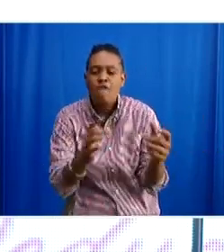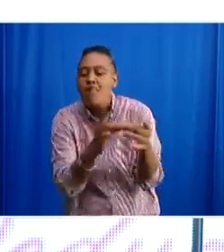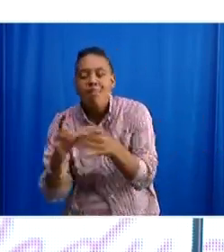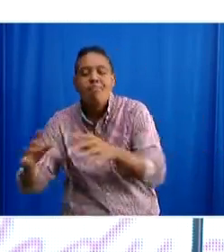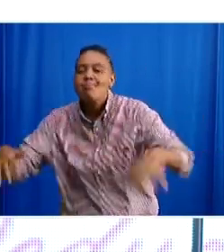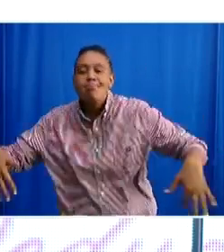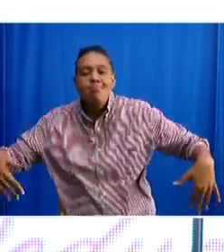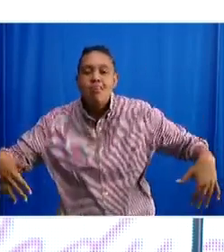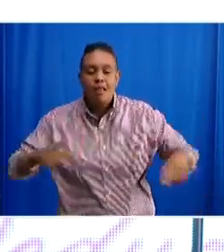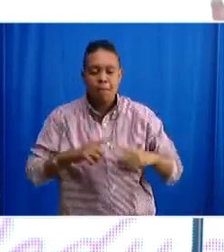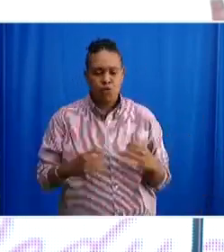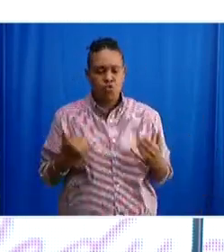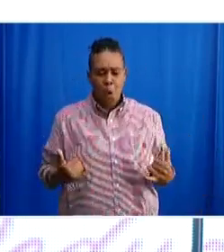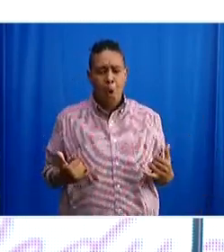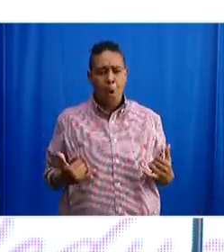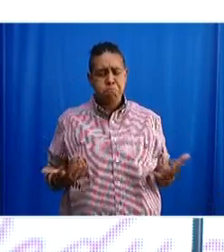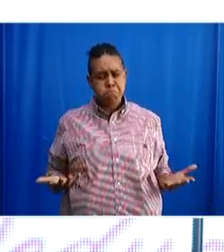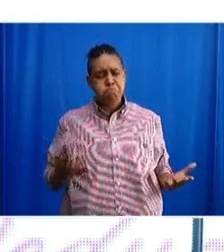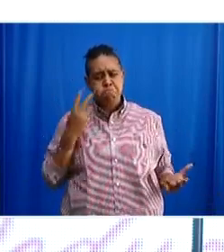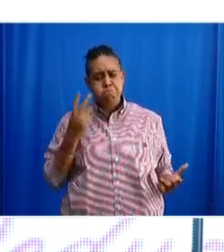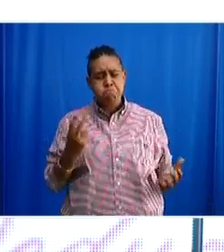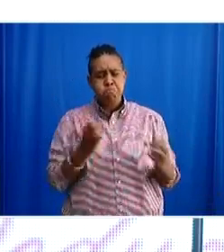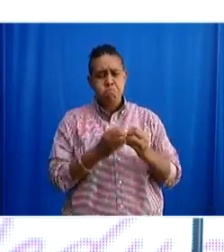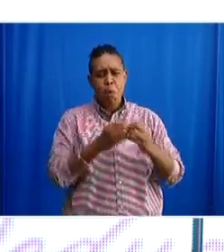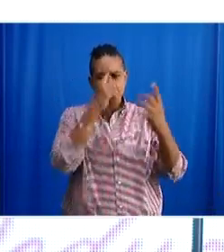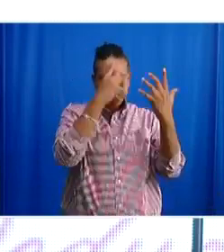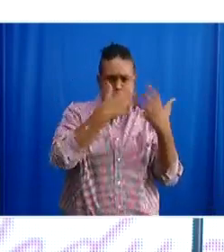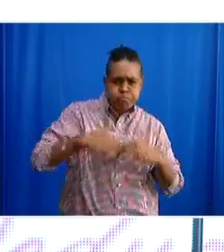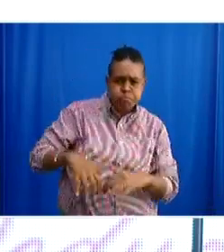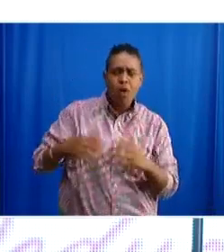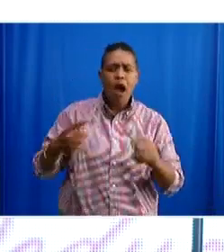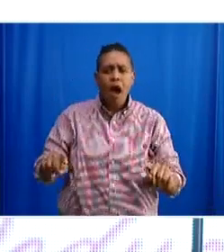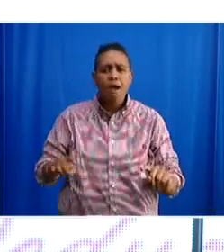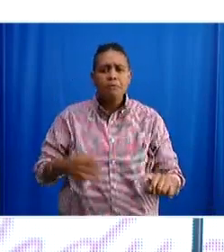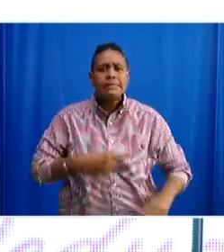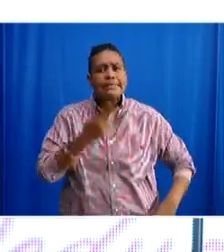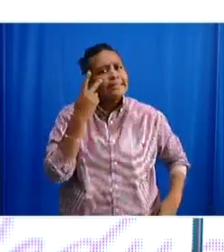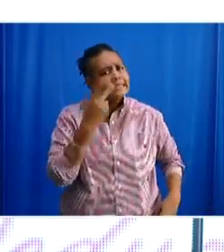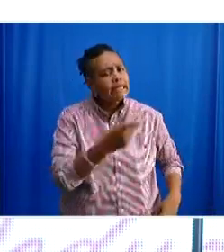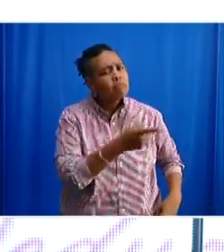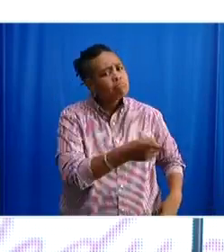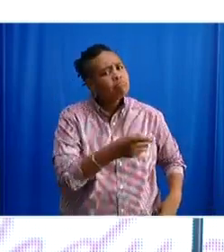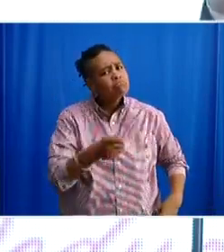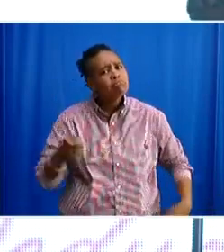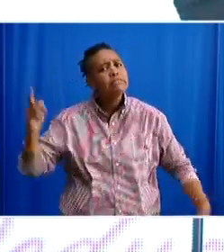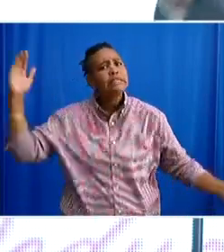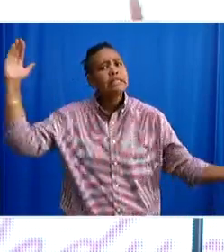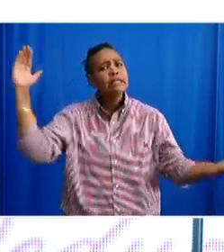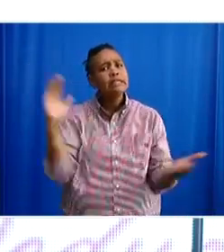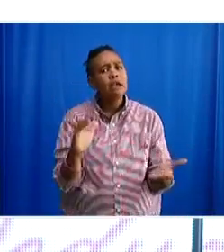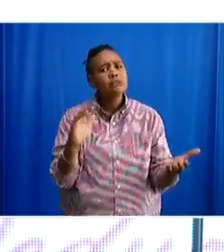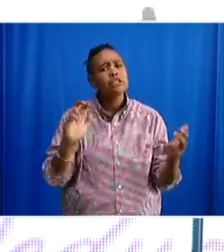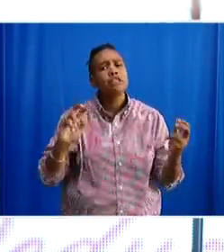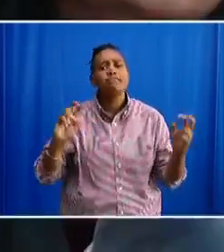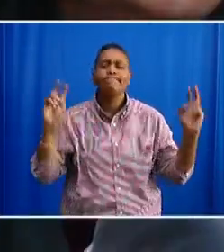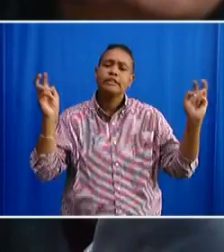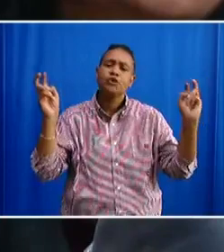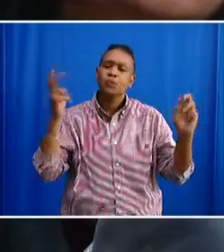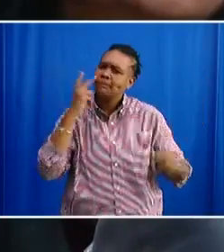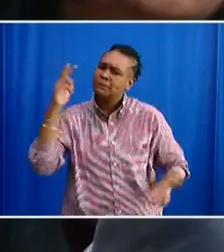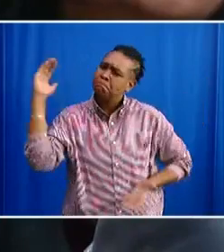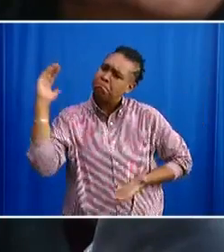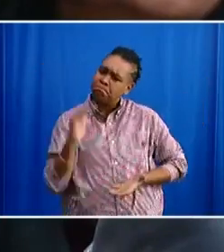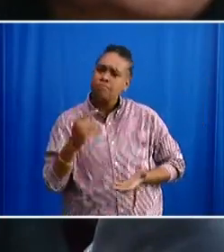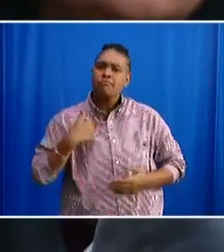the municipality and within the country. I see that becoming less of an issue, and I think we